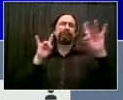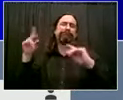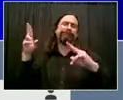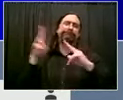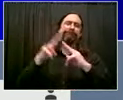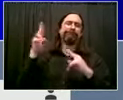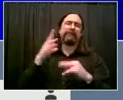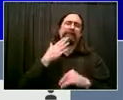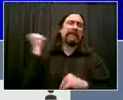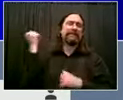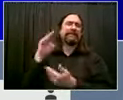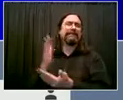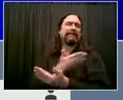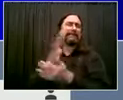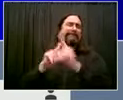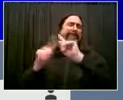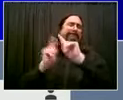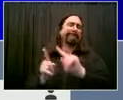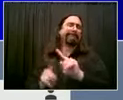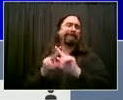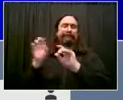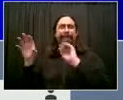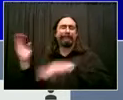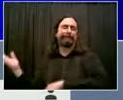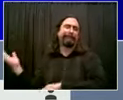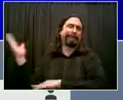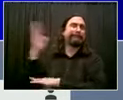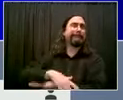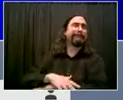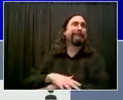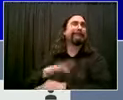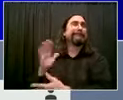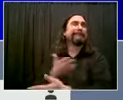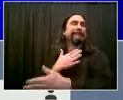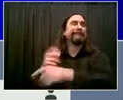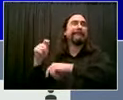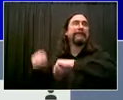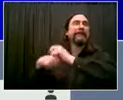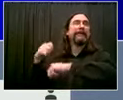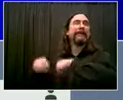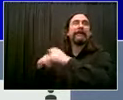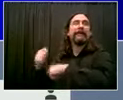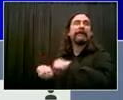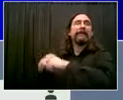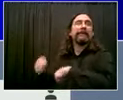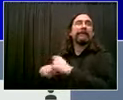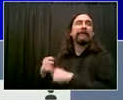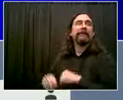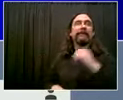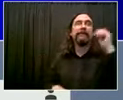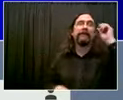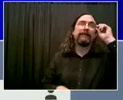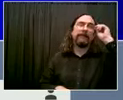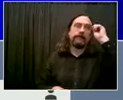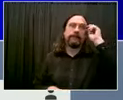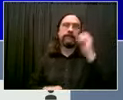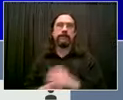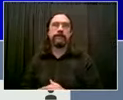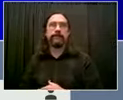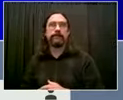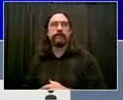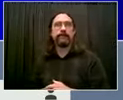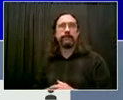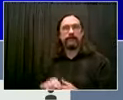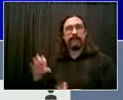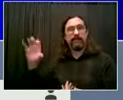bred, never forgot the city he loves. I turned to Clive. I said, I need the biggest, most extraordinary all-star lineup you can